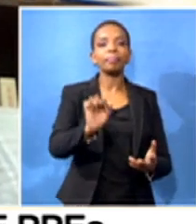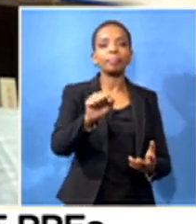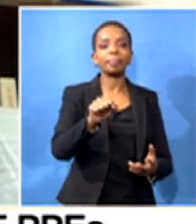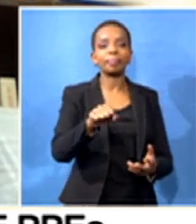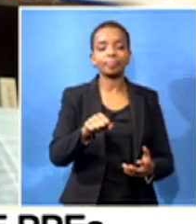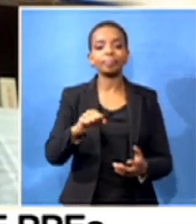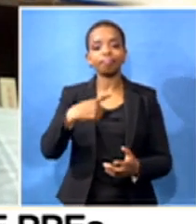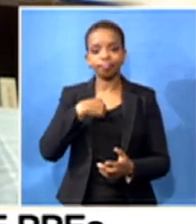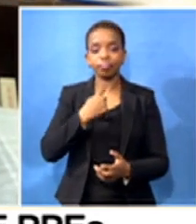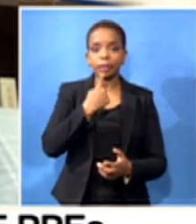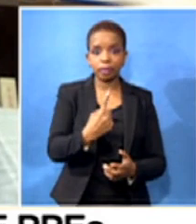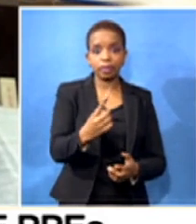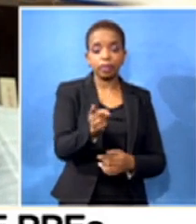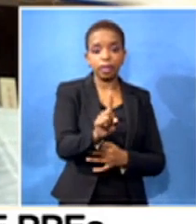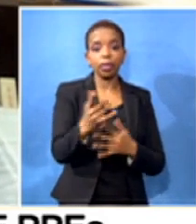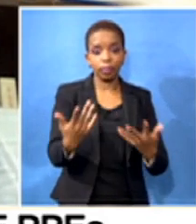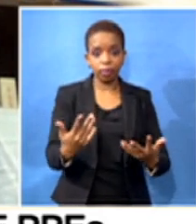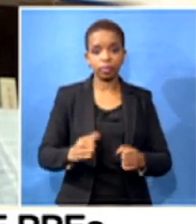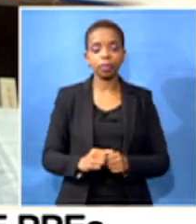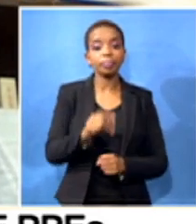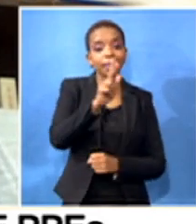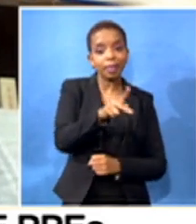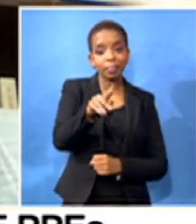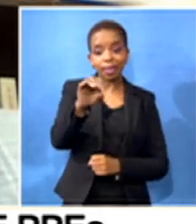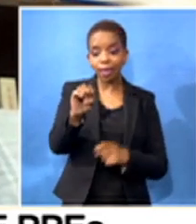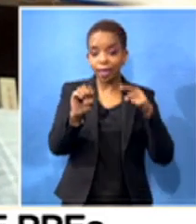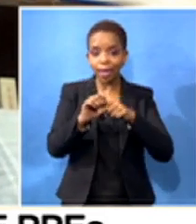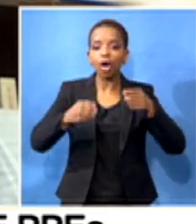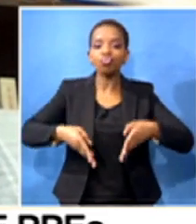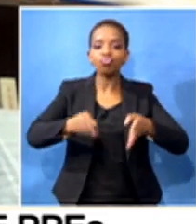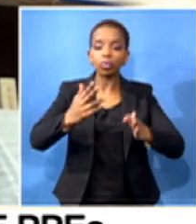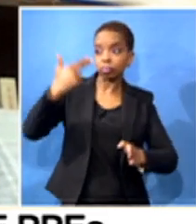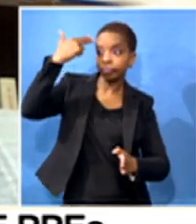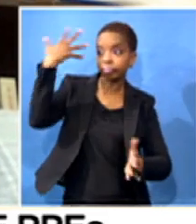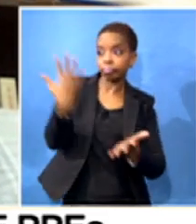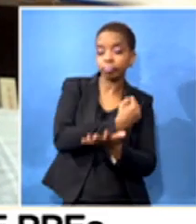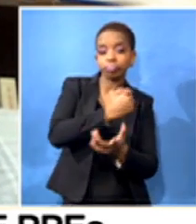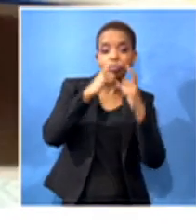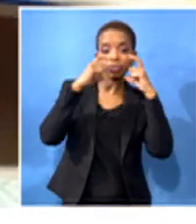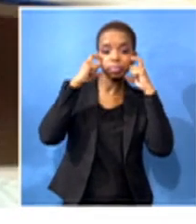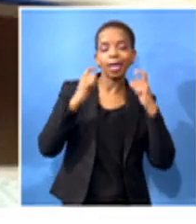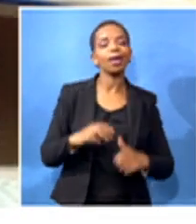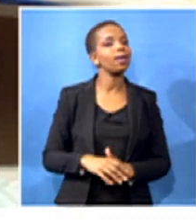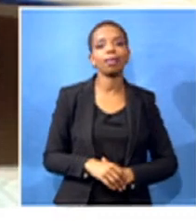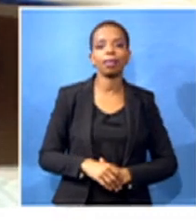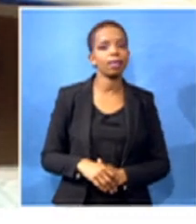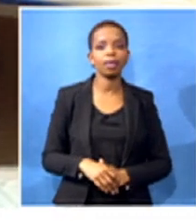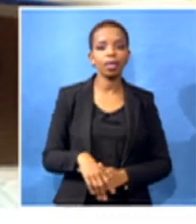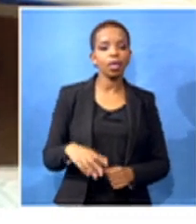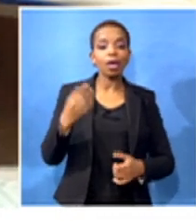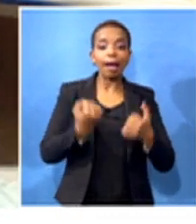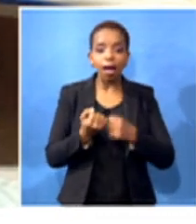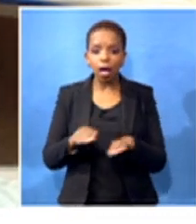What I'm saying is that these PPEs were not stolen on the road. First and foremost, let me clarify that. So there was no car